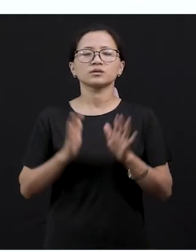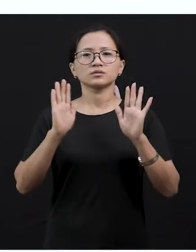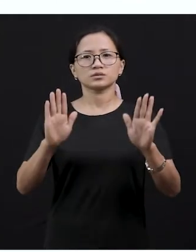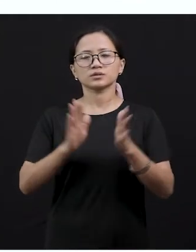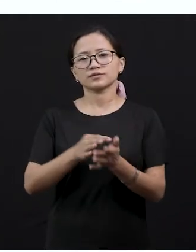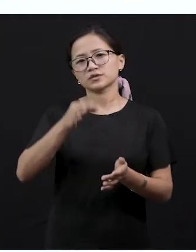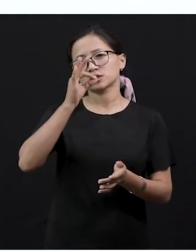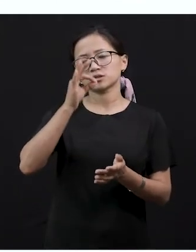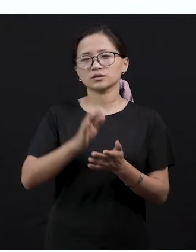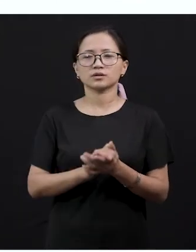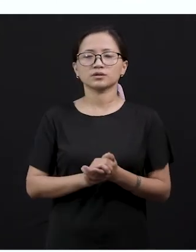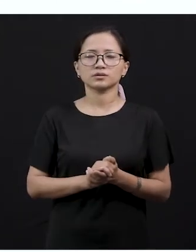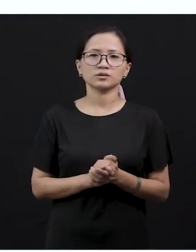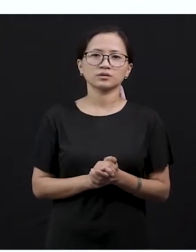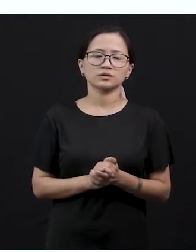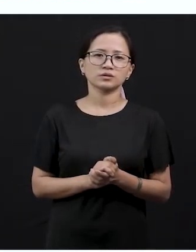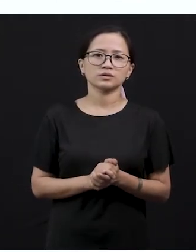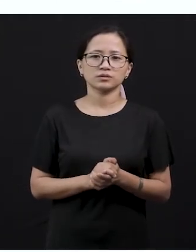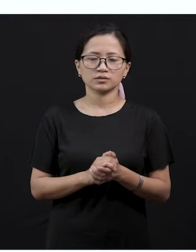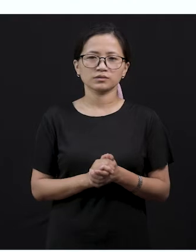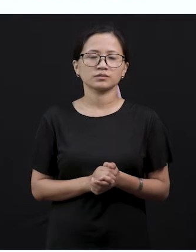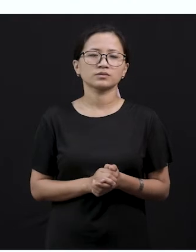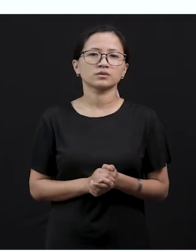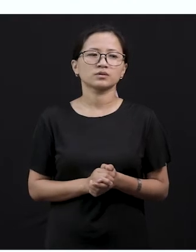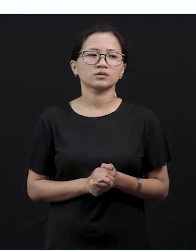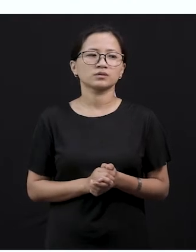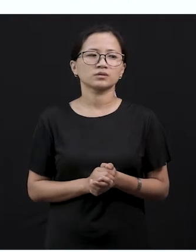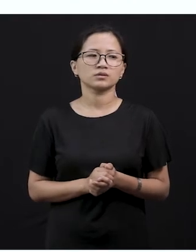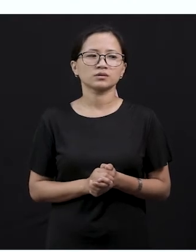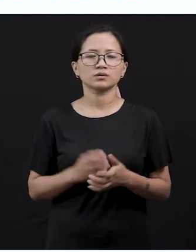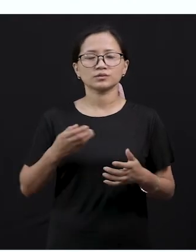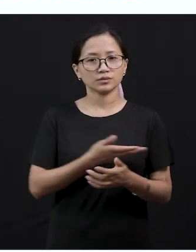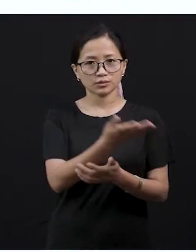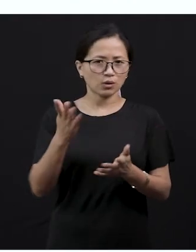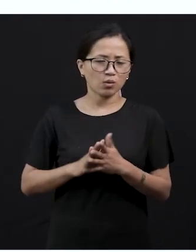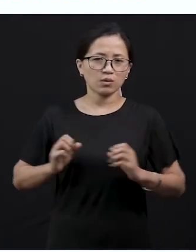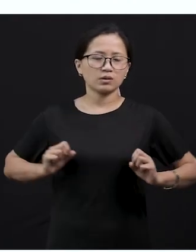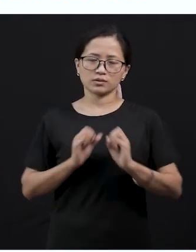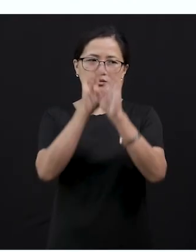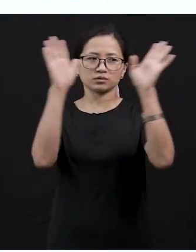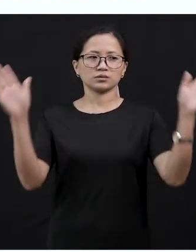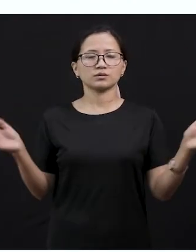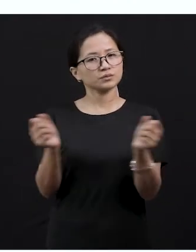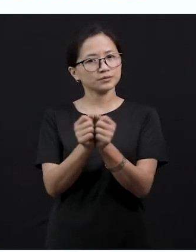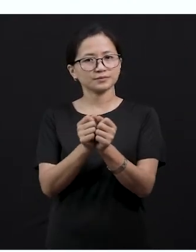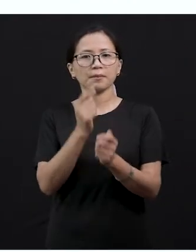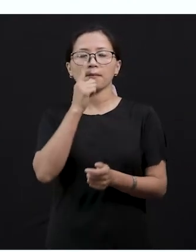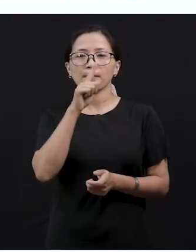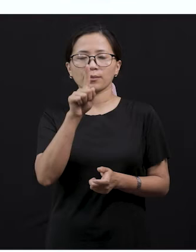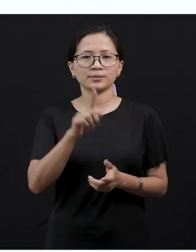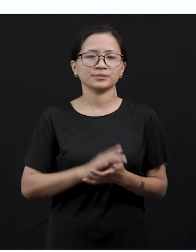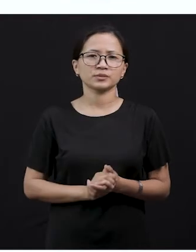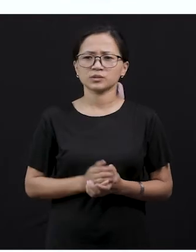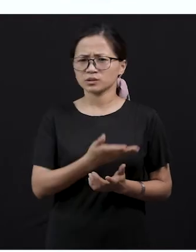have tea along with mother, they arranged the cups and plates on the table. See, they were all excited to be with mother. See,